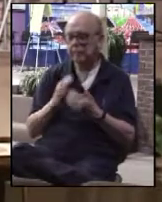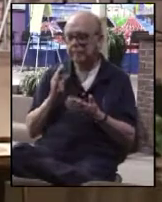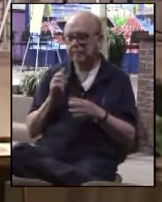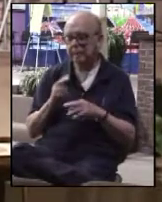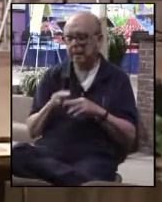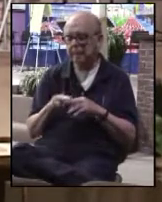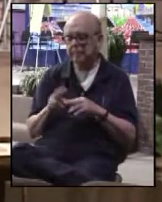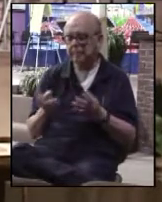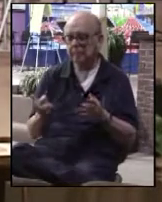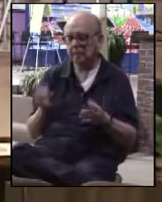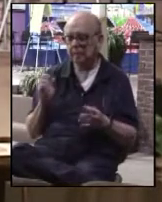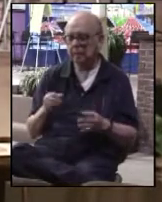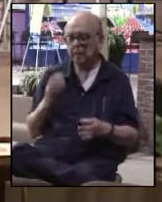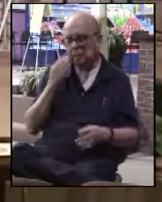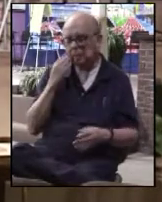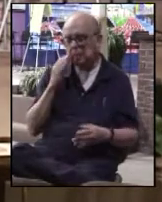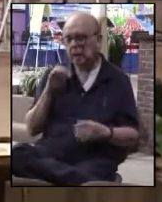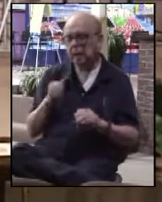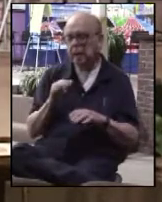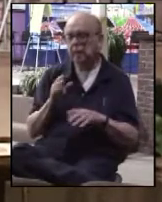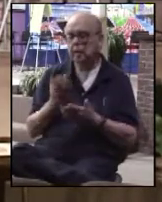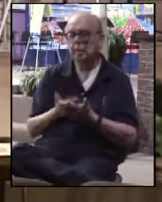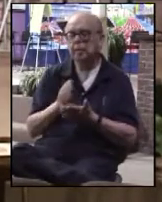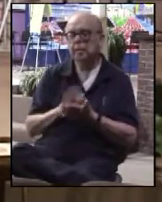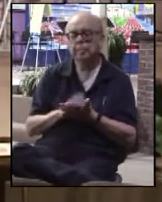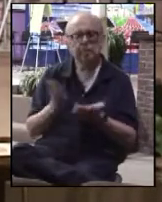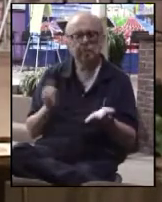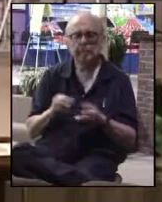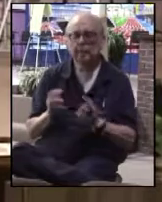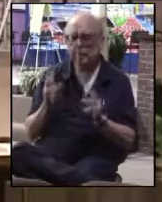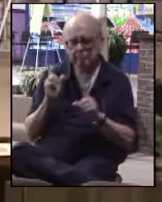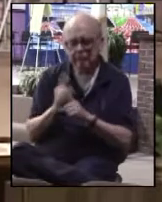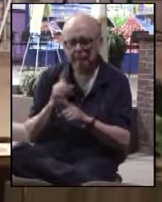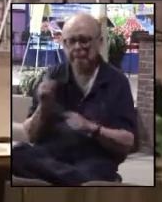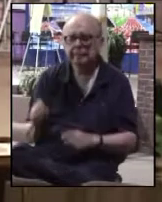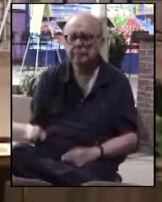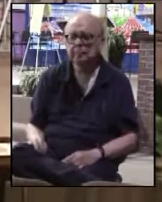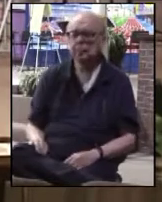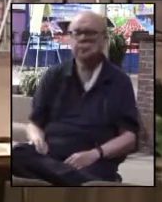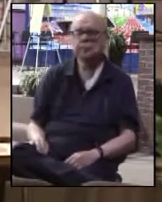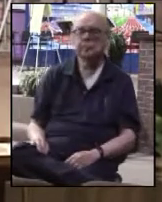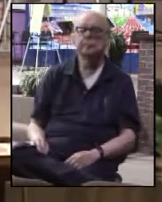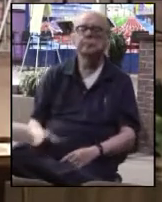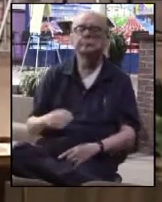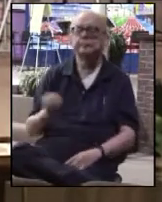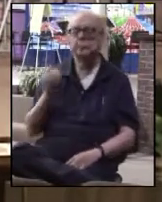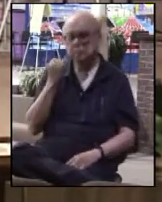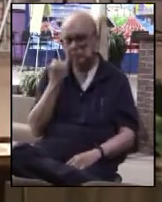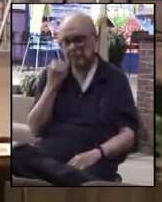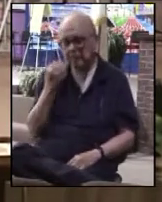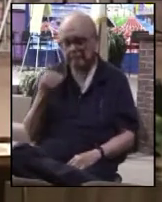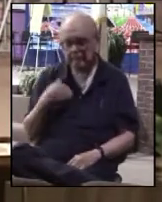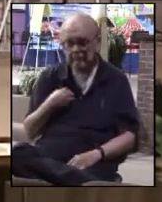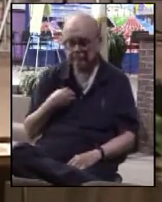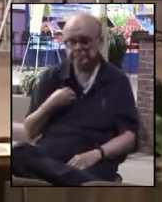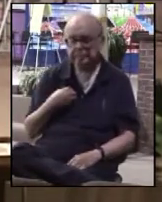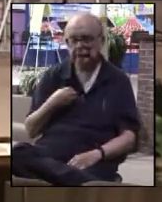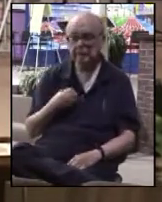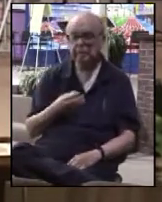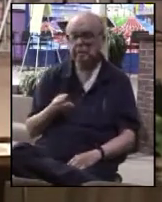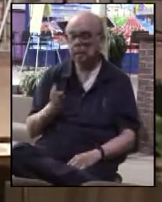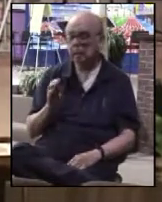you should know how to cook those over easy eggs right and if you are having breakfast